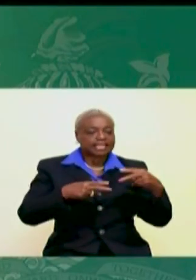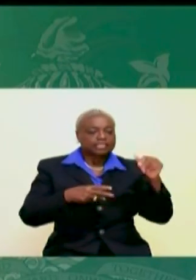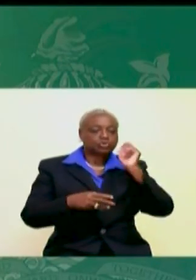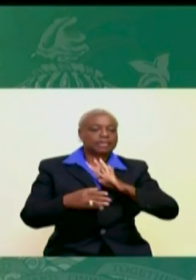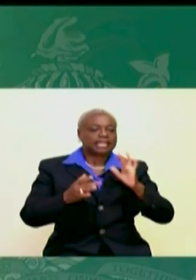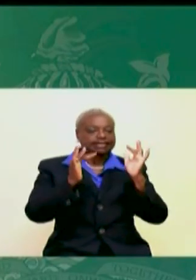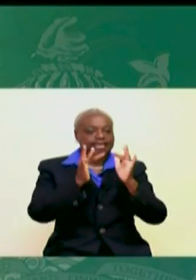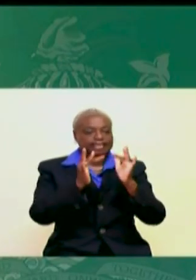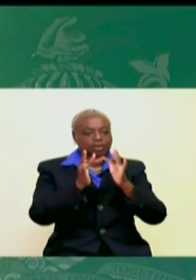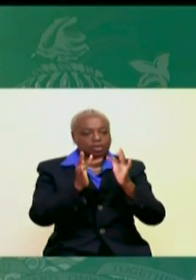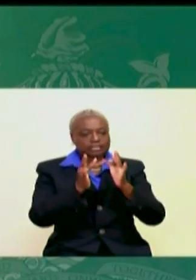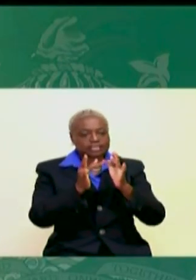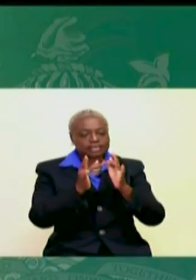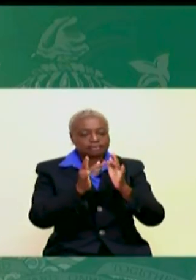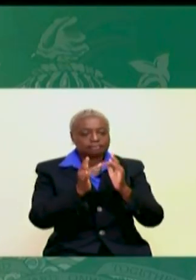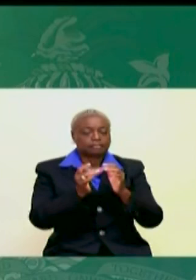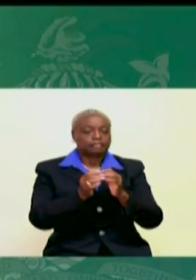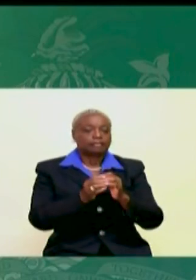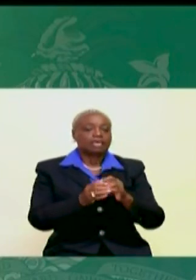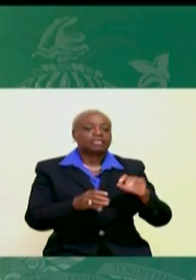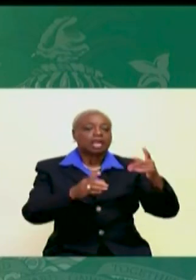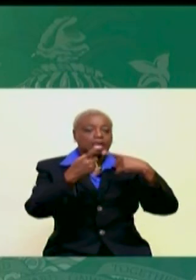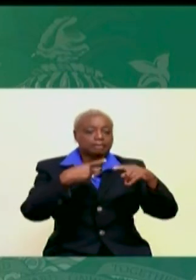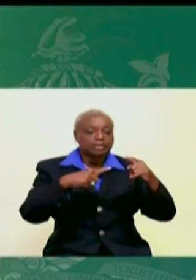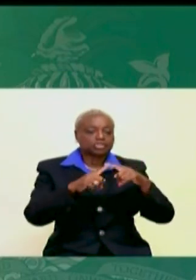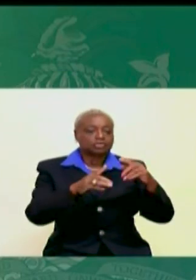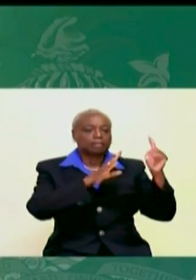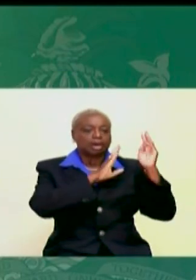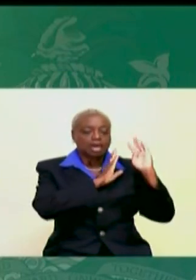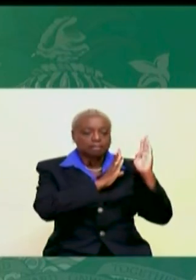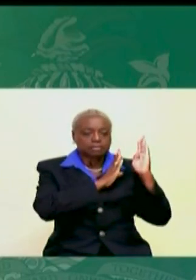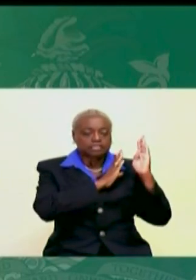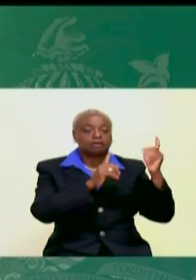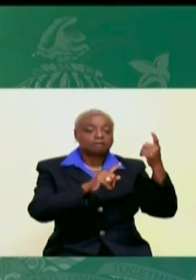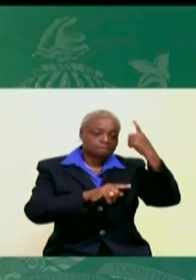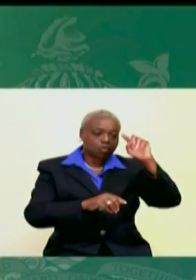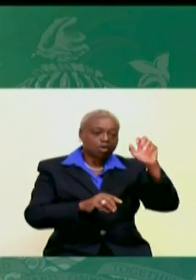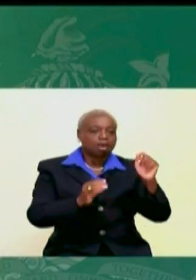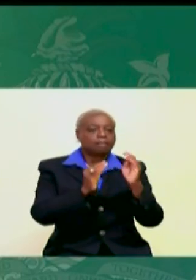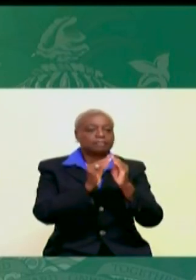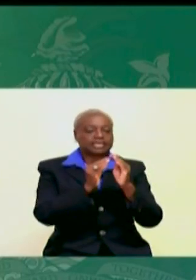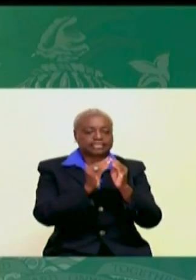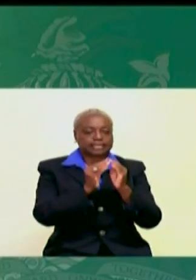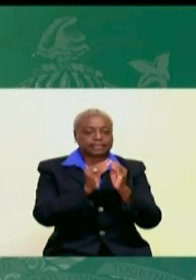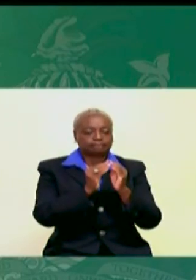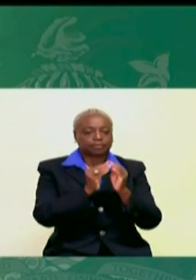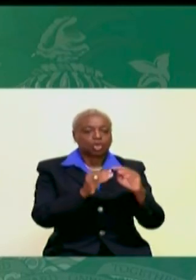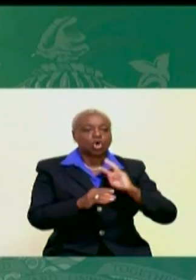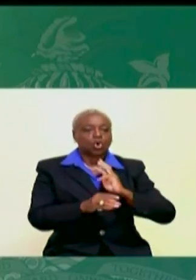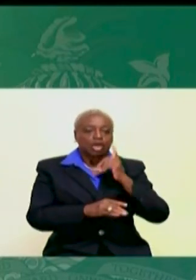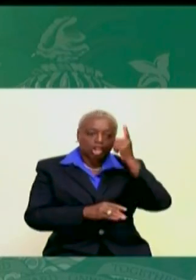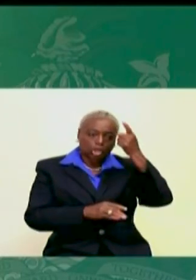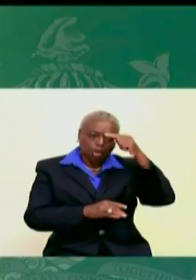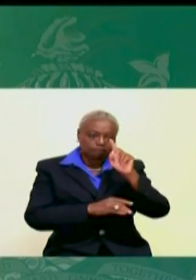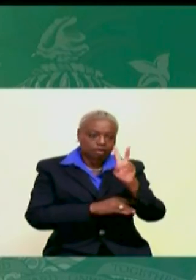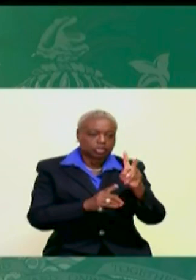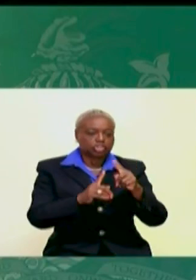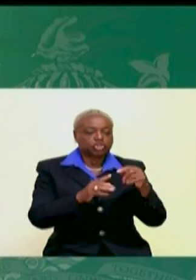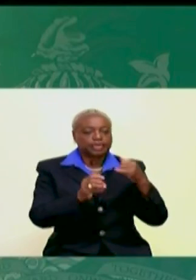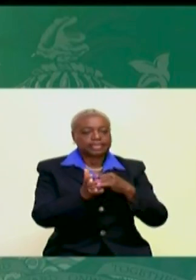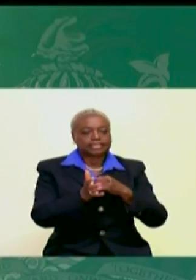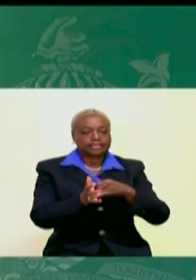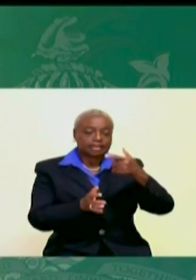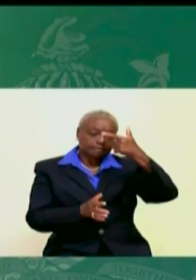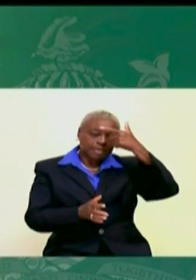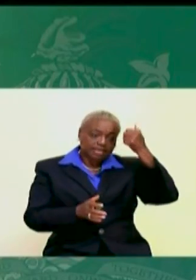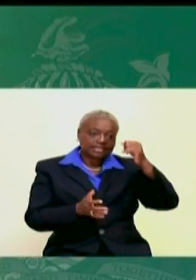women empowerment generally. They're coming to the Bahamas for that meeting, Madam Speaker. We're looking forward to it, because it's going